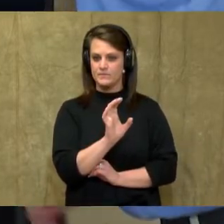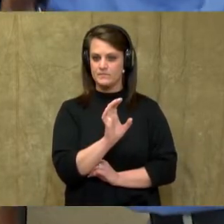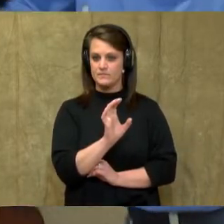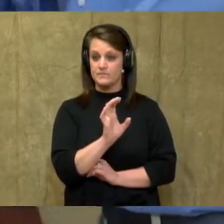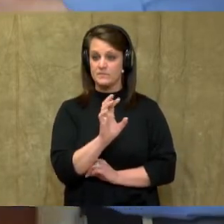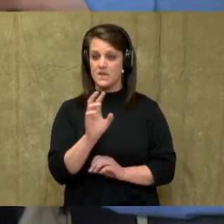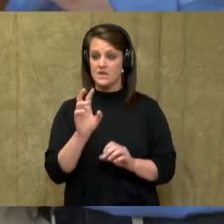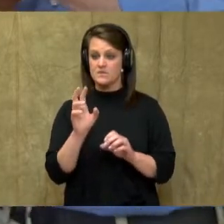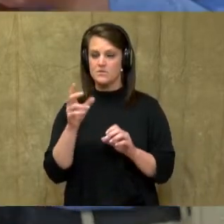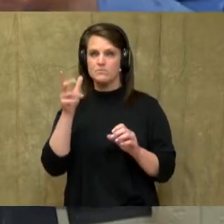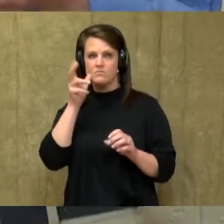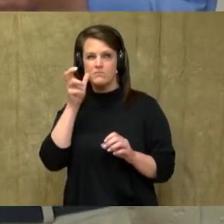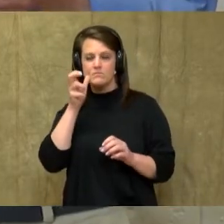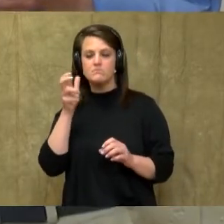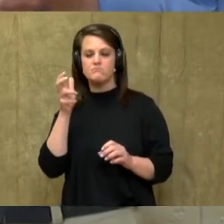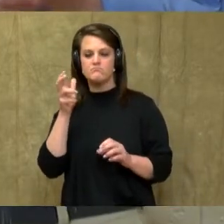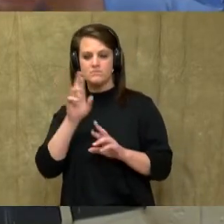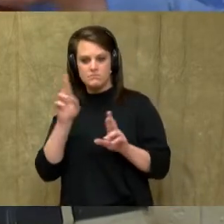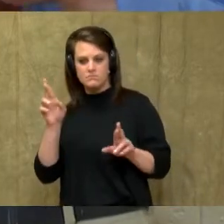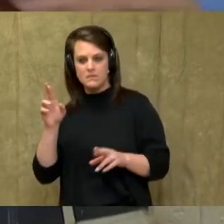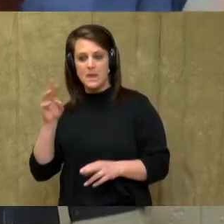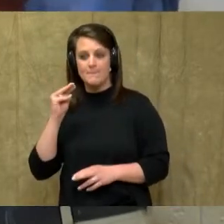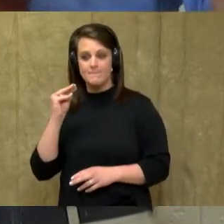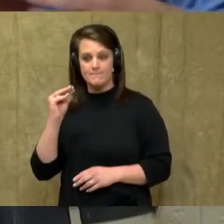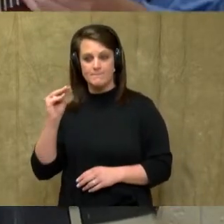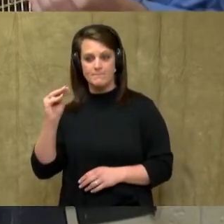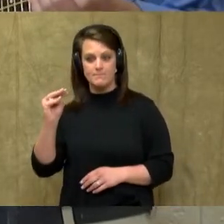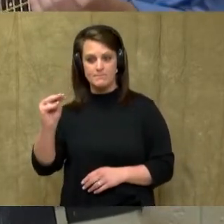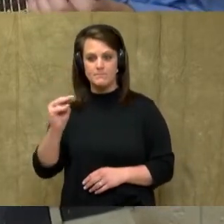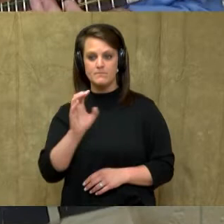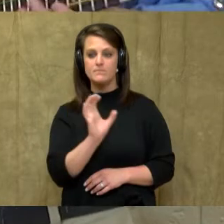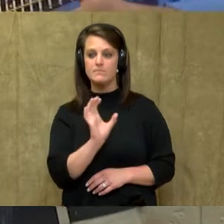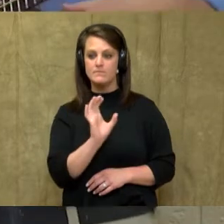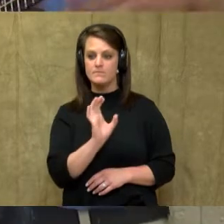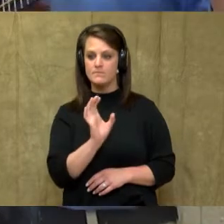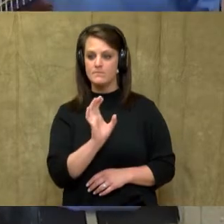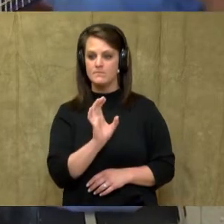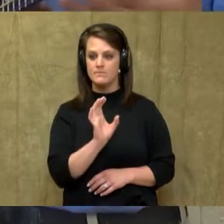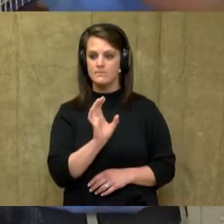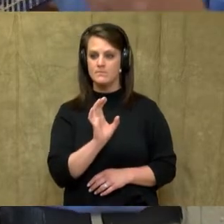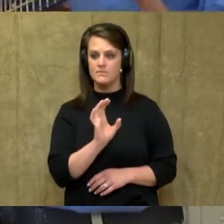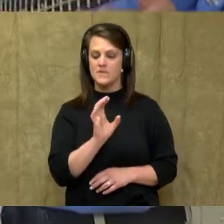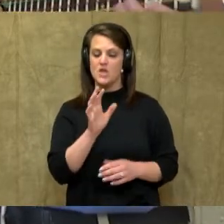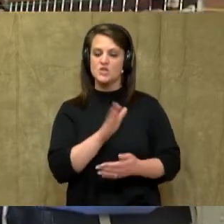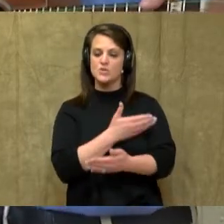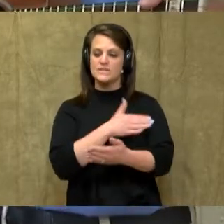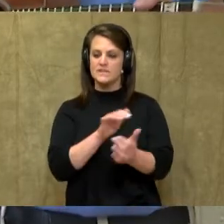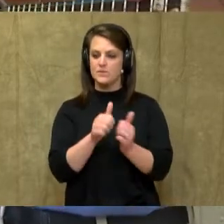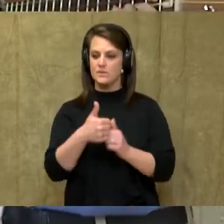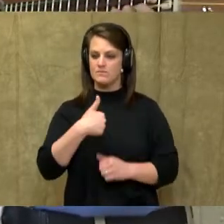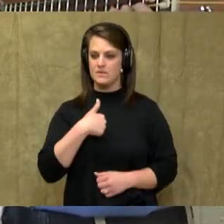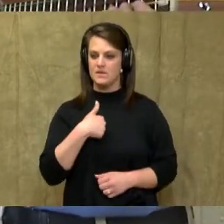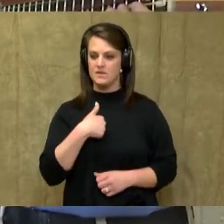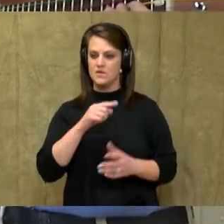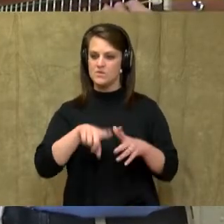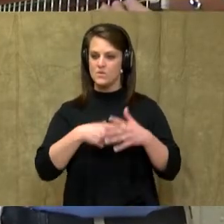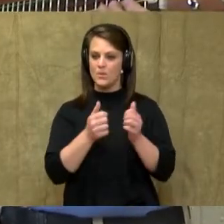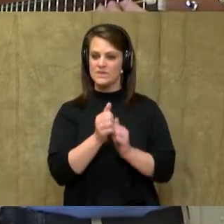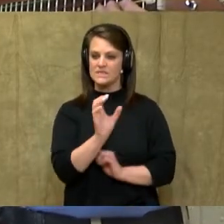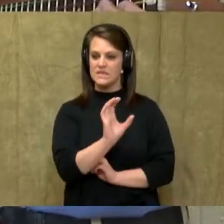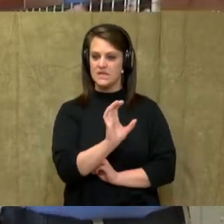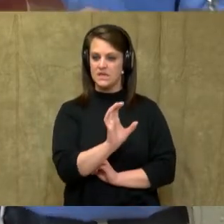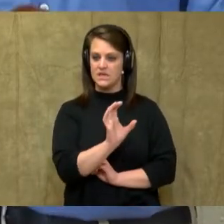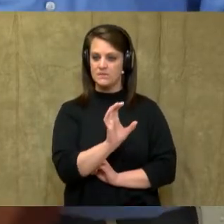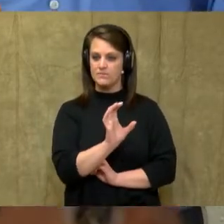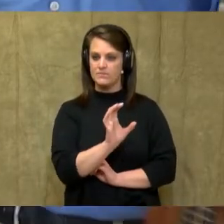So let's get a pitch reference. There's our C. I want you to sing those letters with me at home, beginning on C.